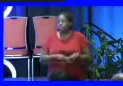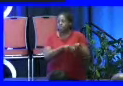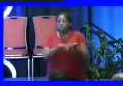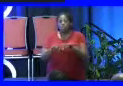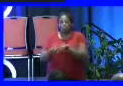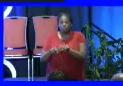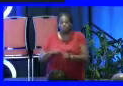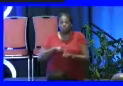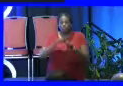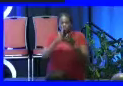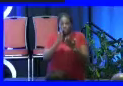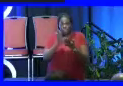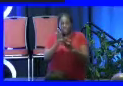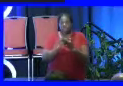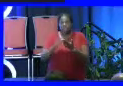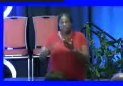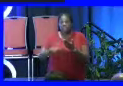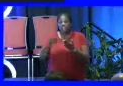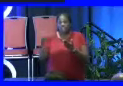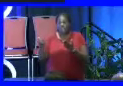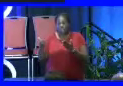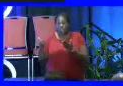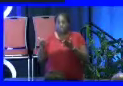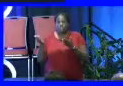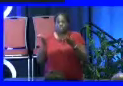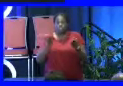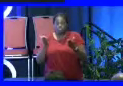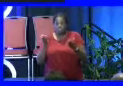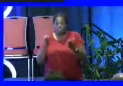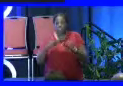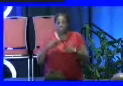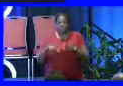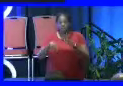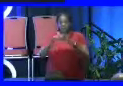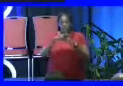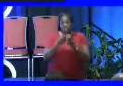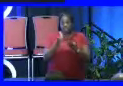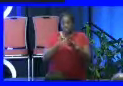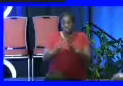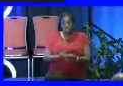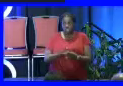some of their upstream services, upstream drivers of health, such as housing.